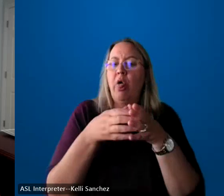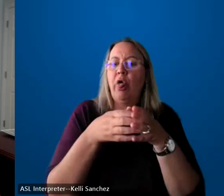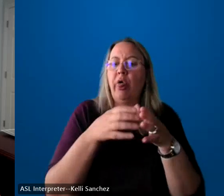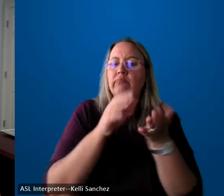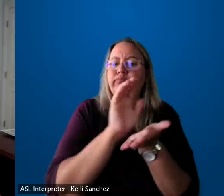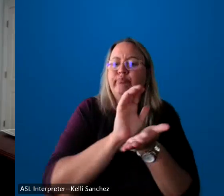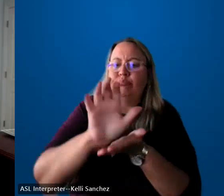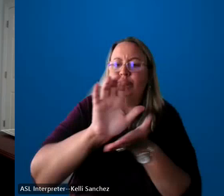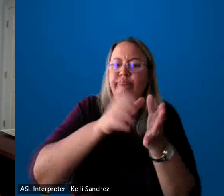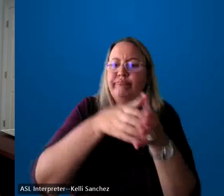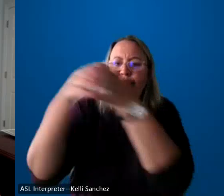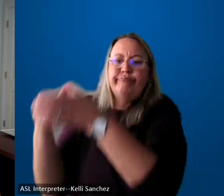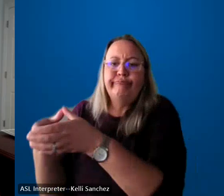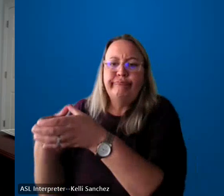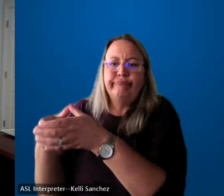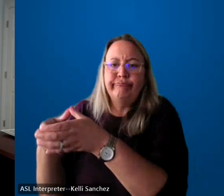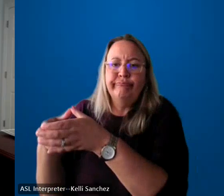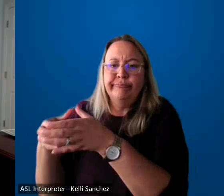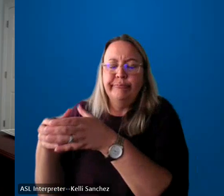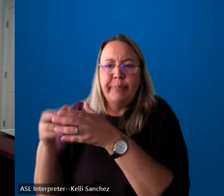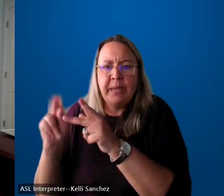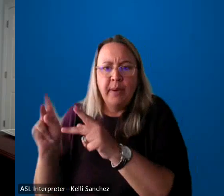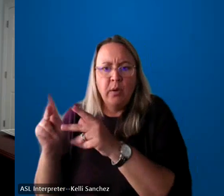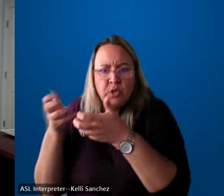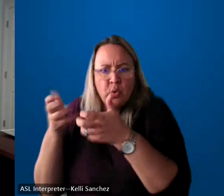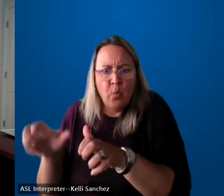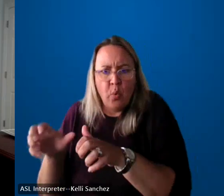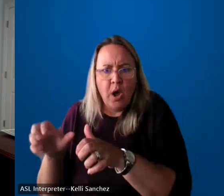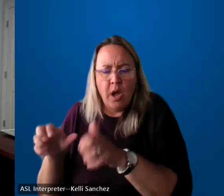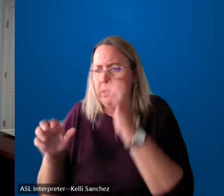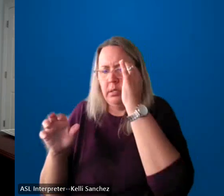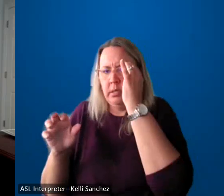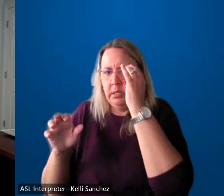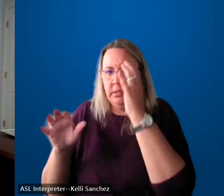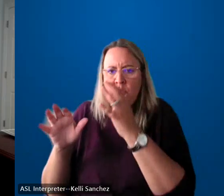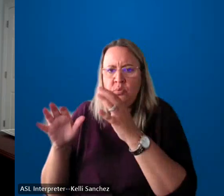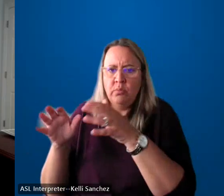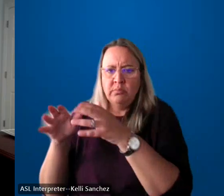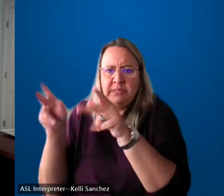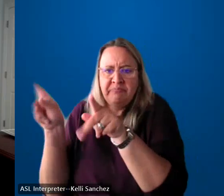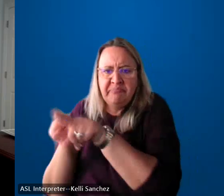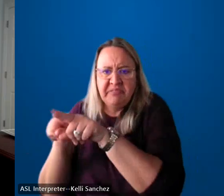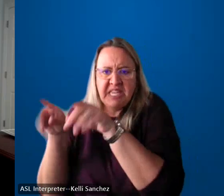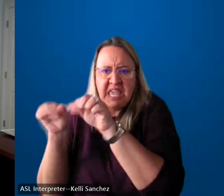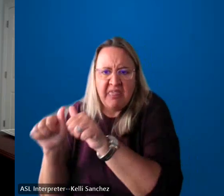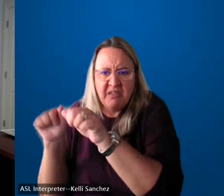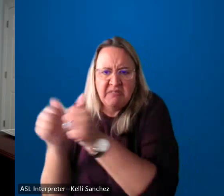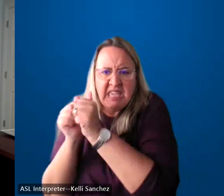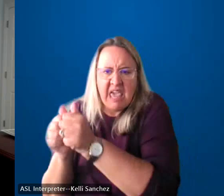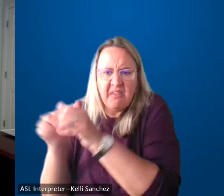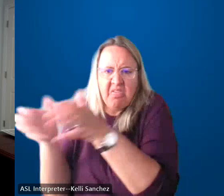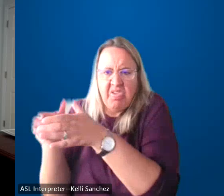or people who are using drugs even, right? Like we're all one community. We're all Kentuckians. We're all people. Like, what are